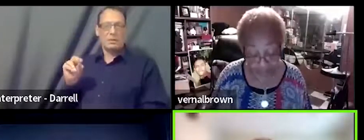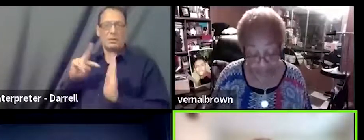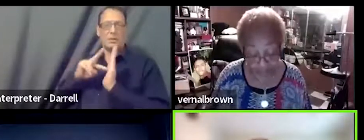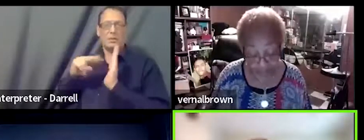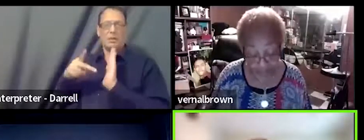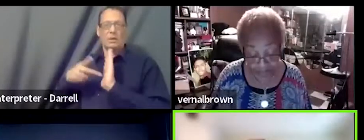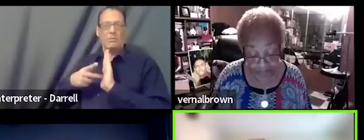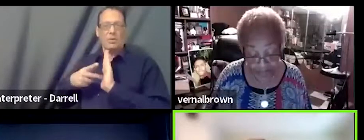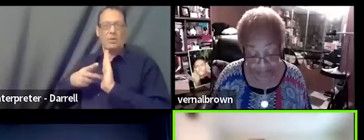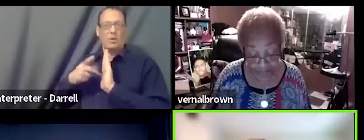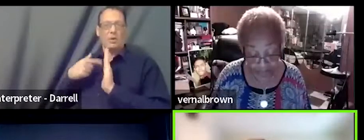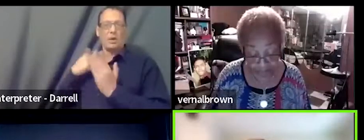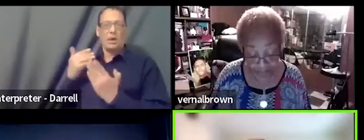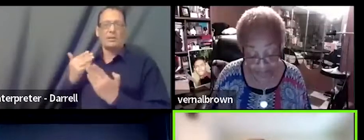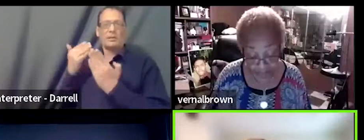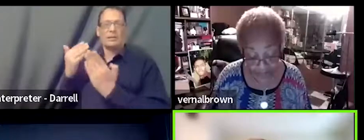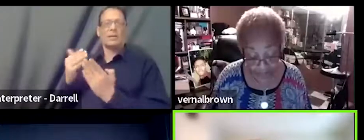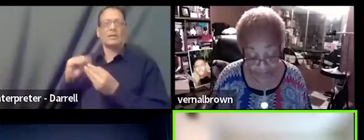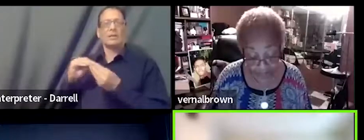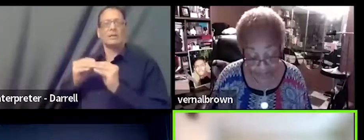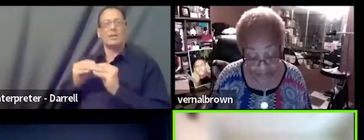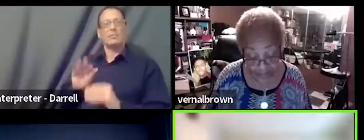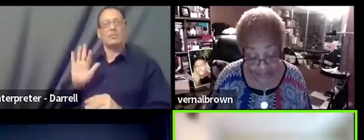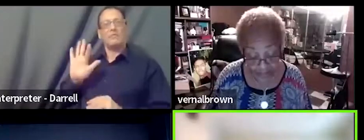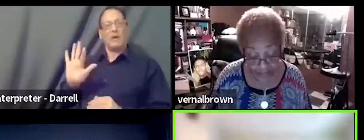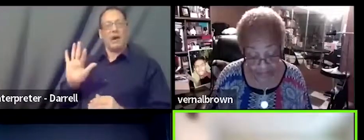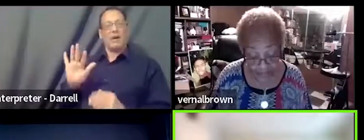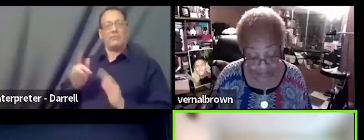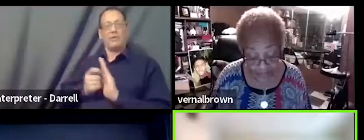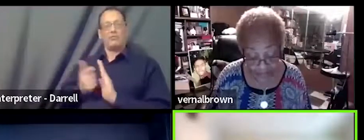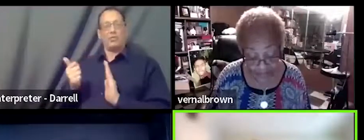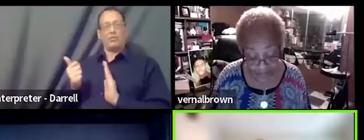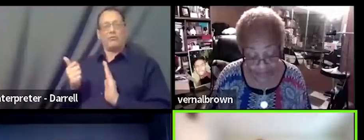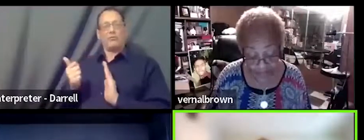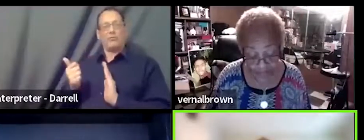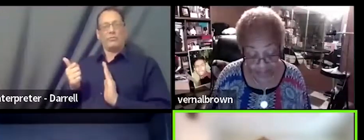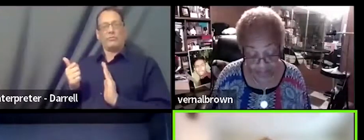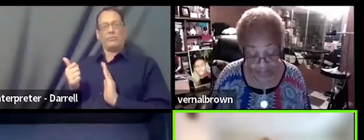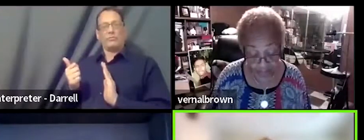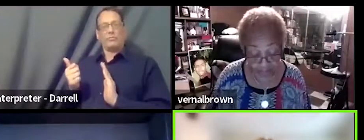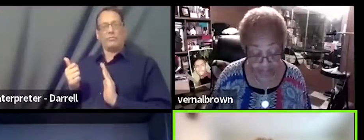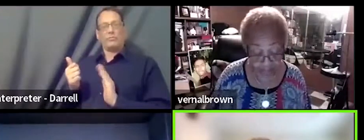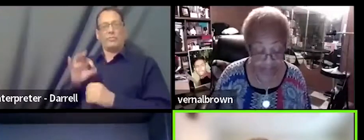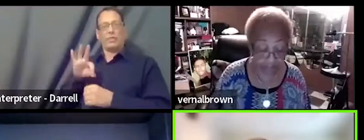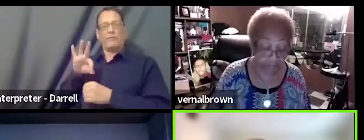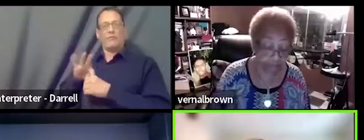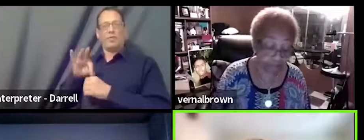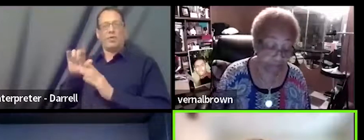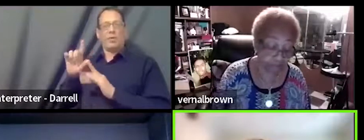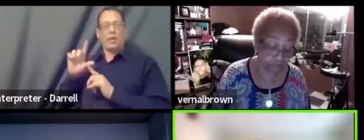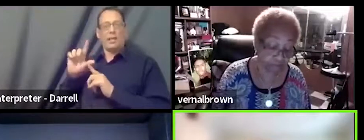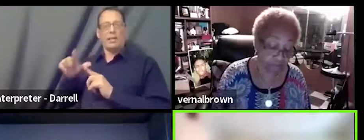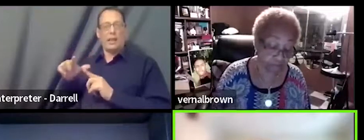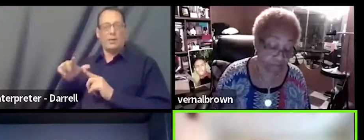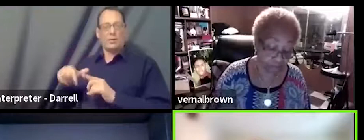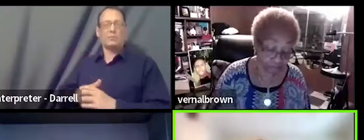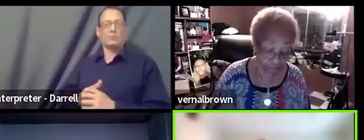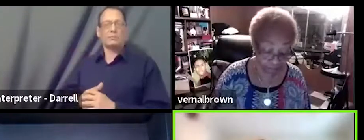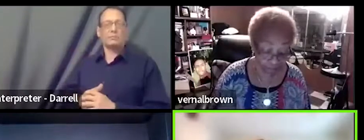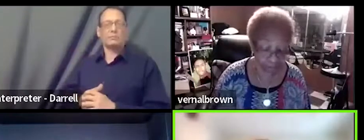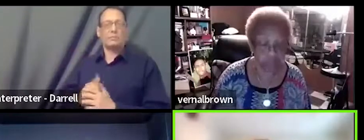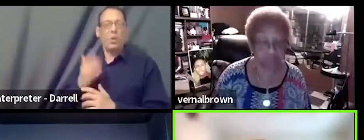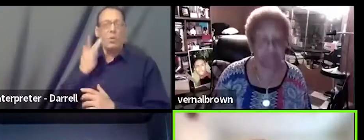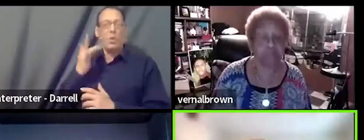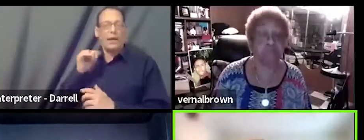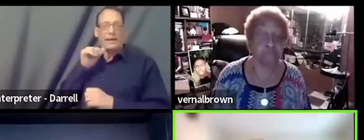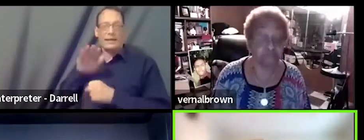I suggest that we remove item 5 from today's executive session agenda to be voted on at a future Board of Commissioner meeting when a quorum